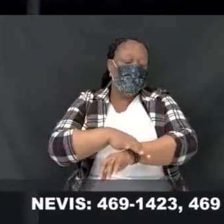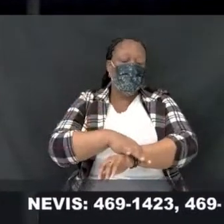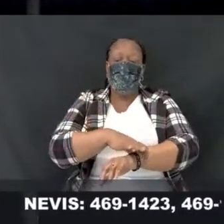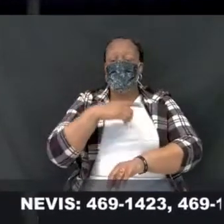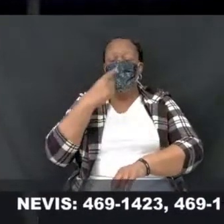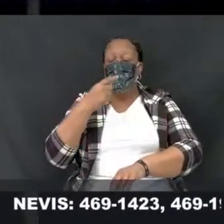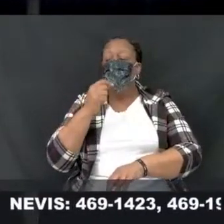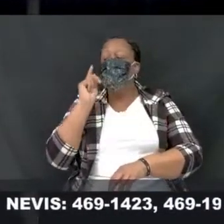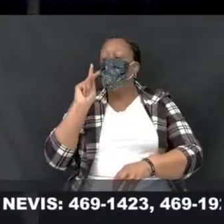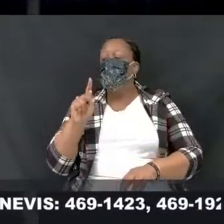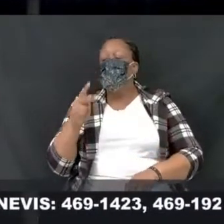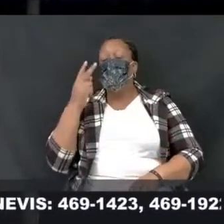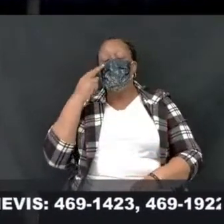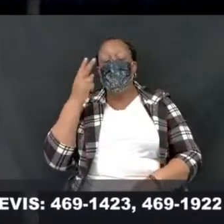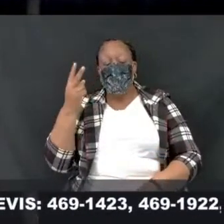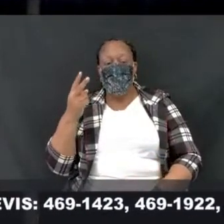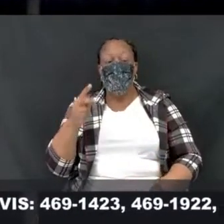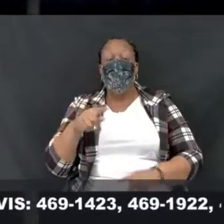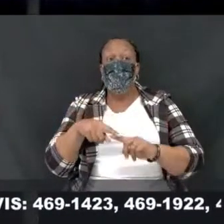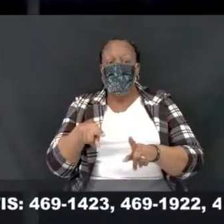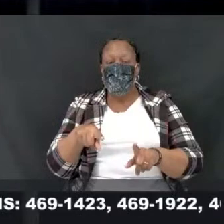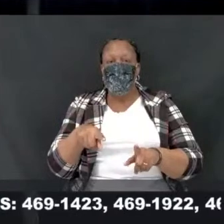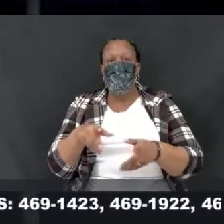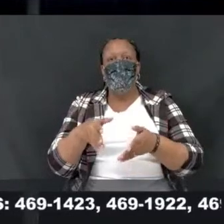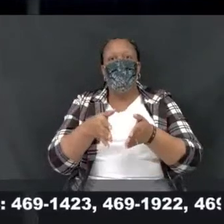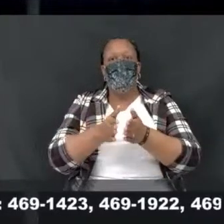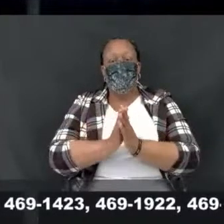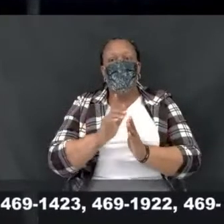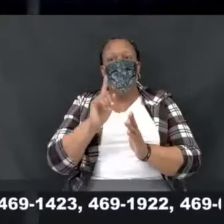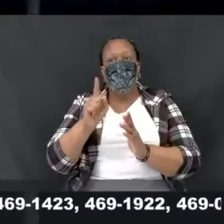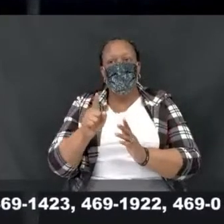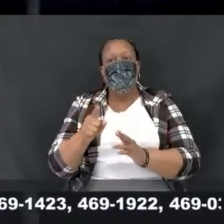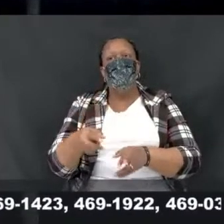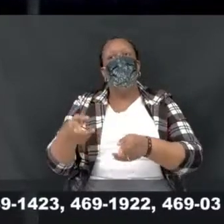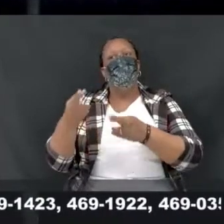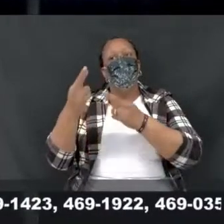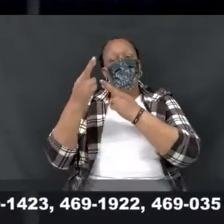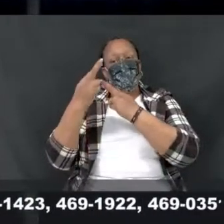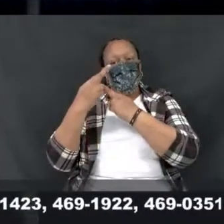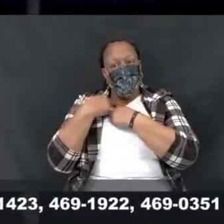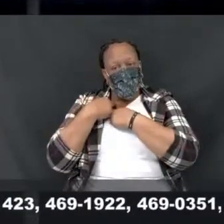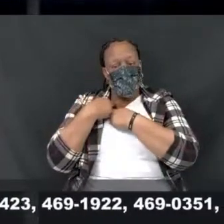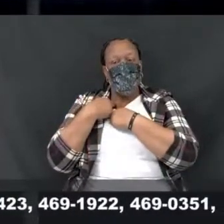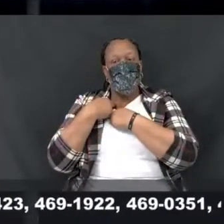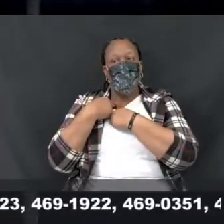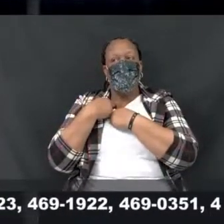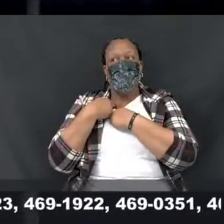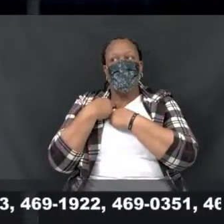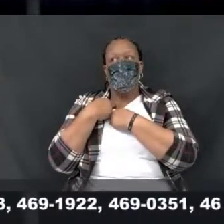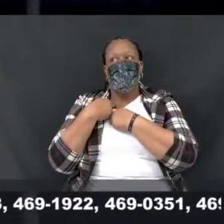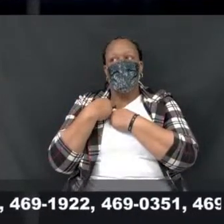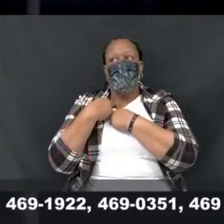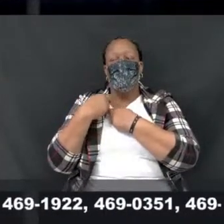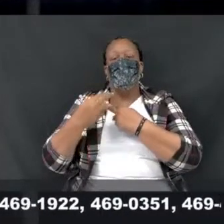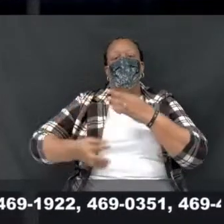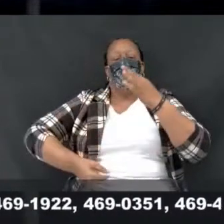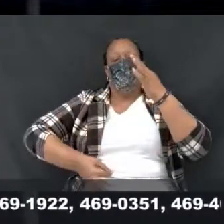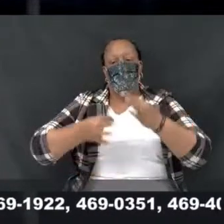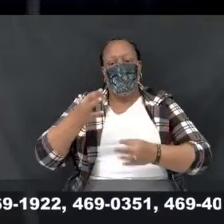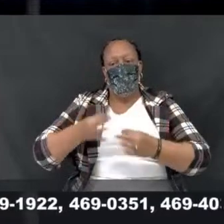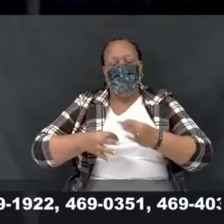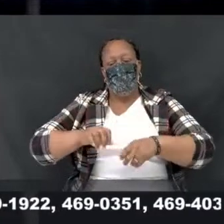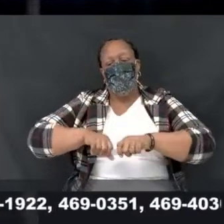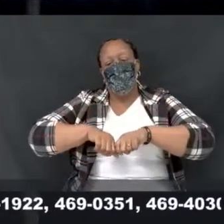going to put nobody to hunt you down. However, here's the reality. The penalties are still in existence if you